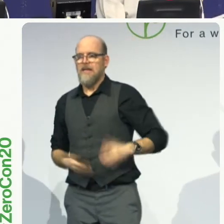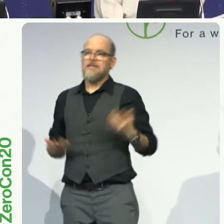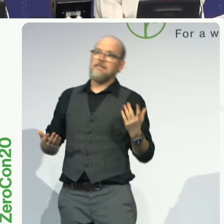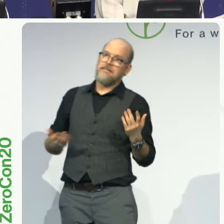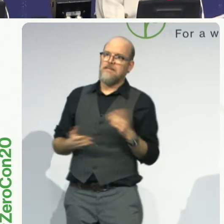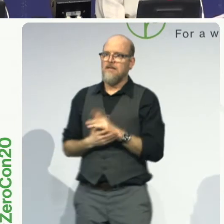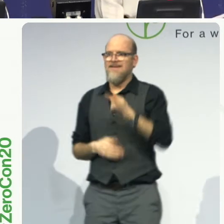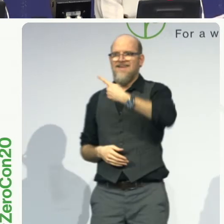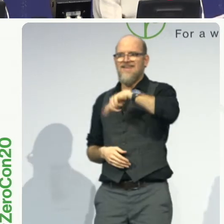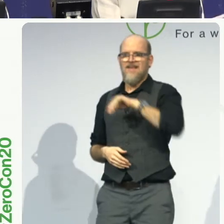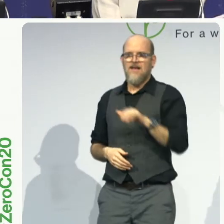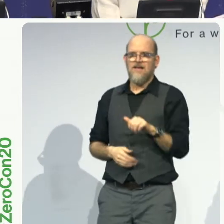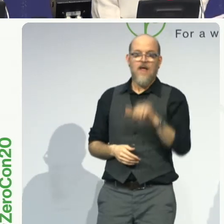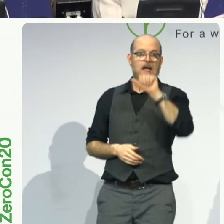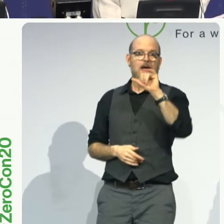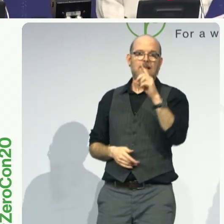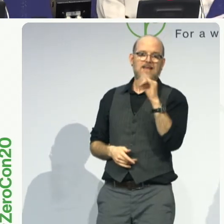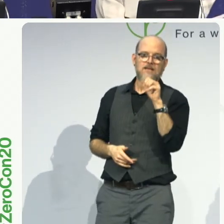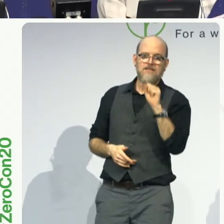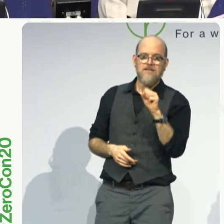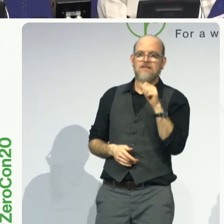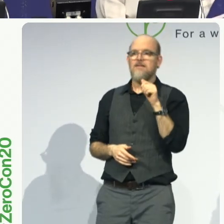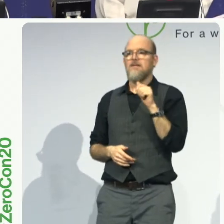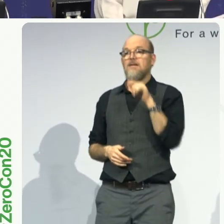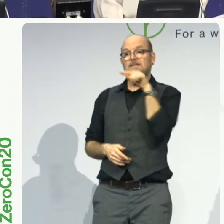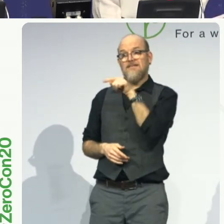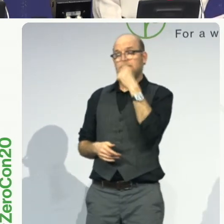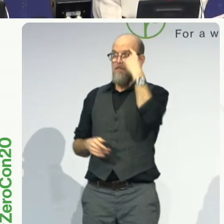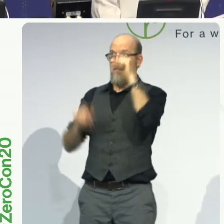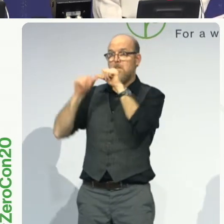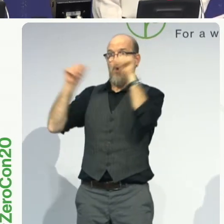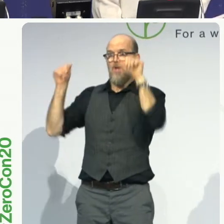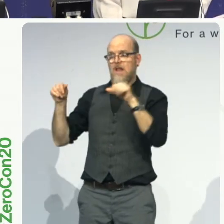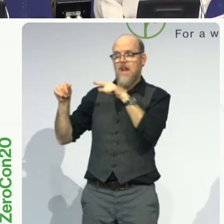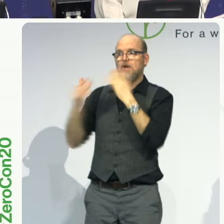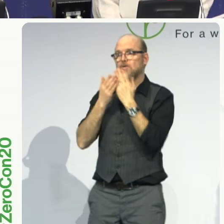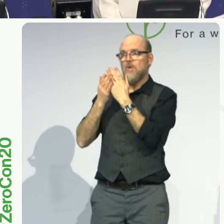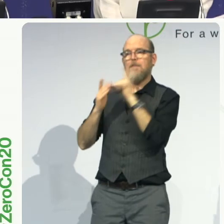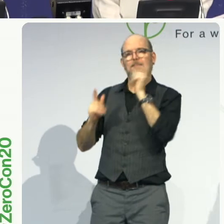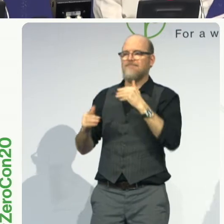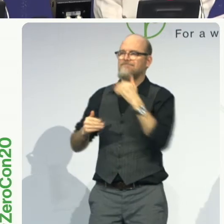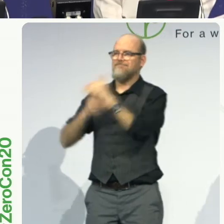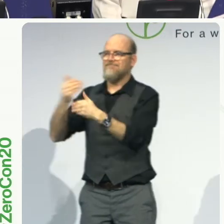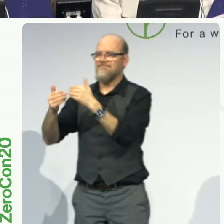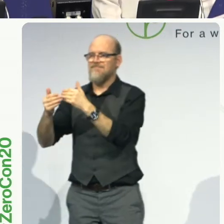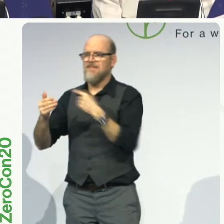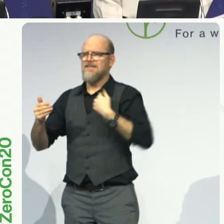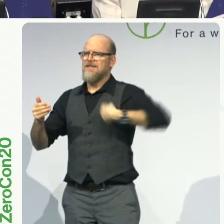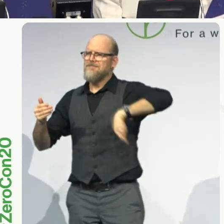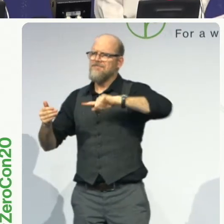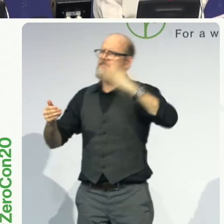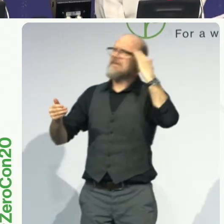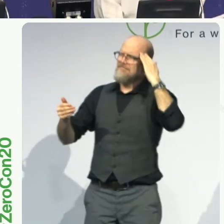inclusive education because we believe in a just and inclusive society where persons with disabilities are recognized as equal and